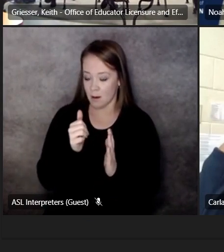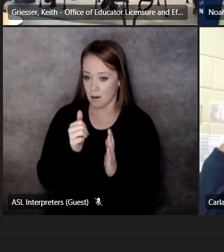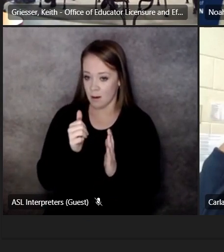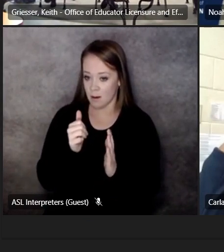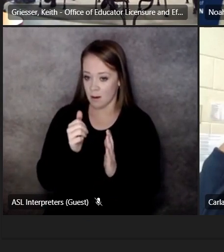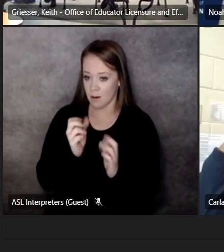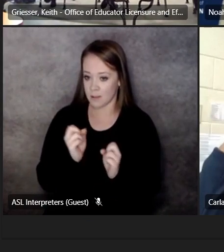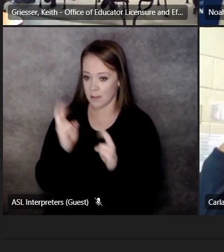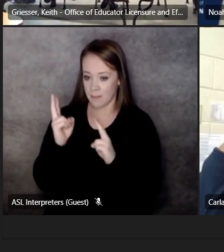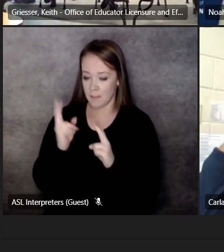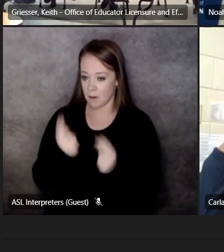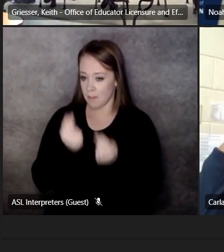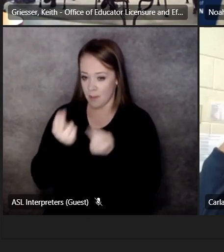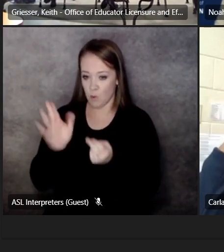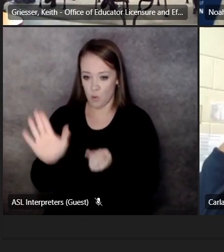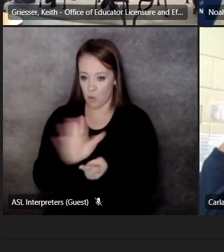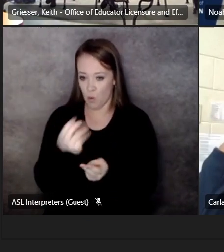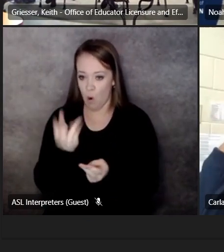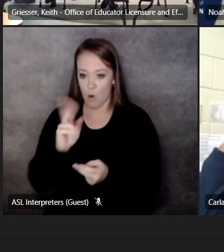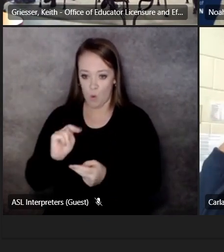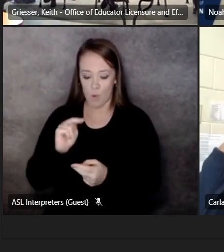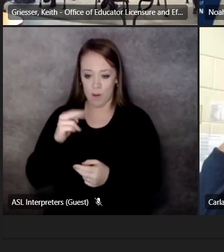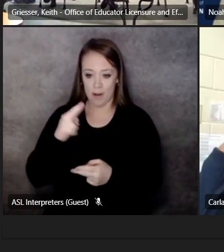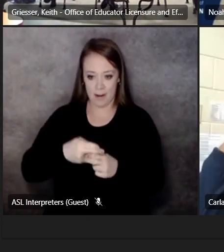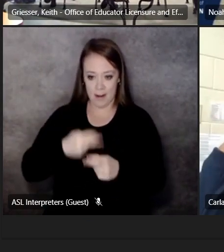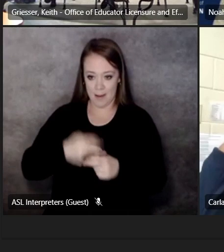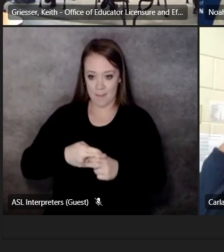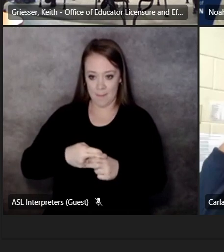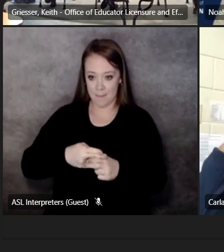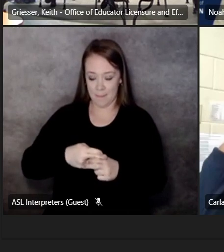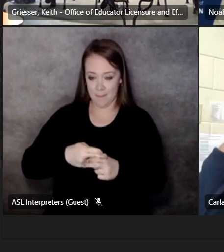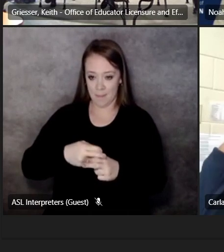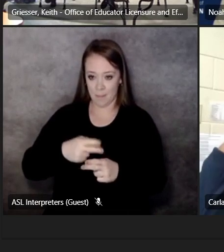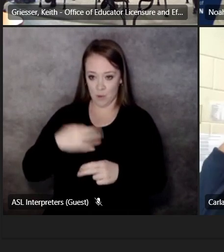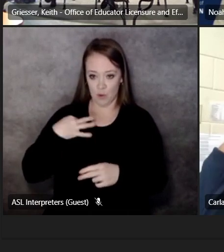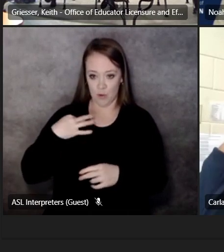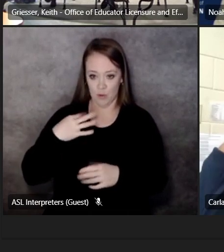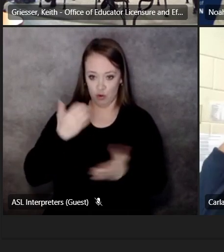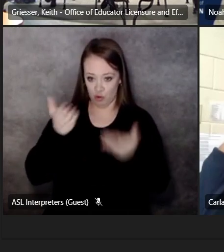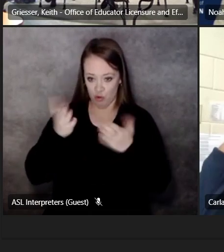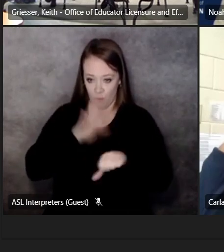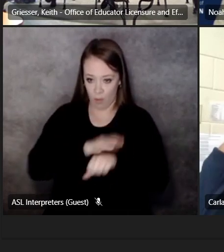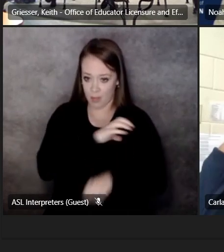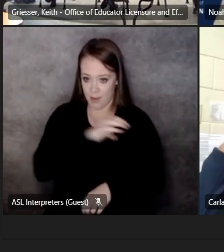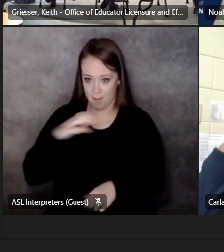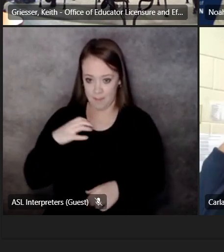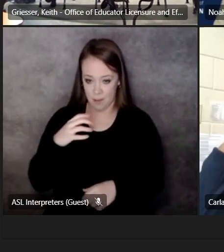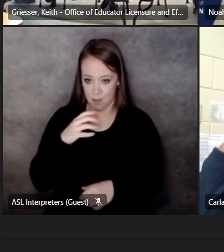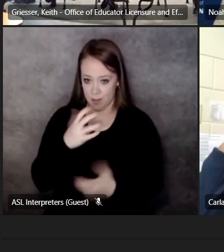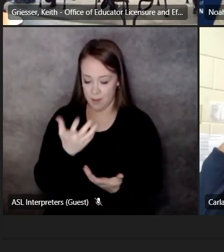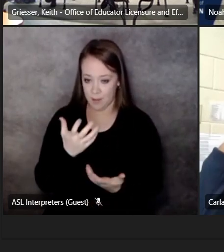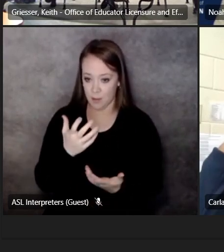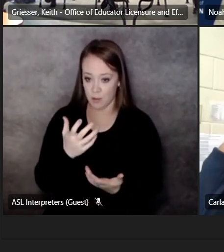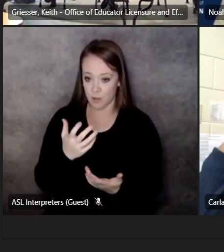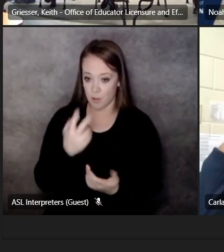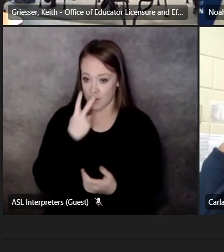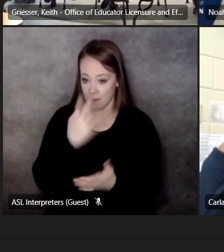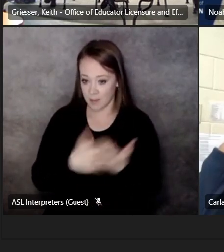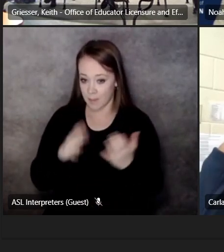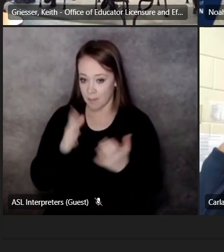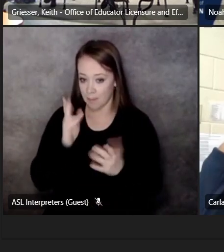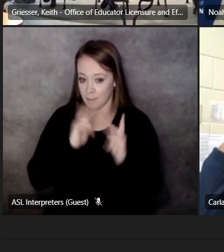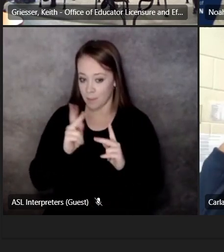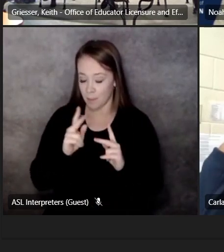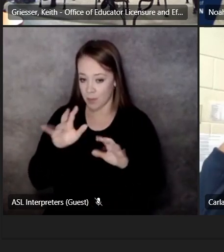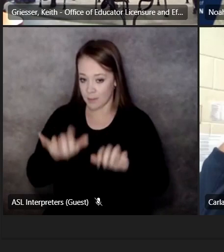committee. But if you did not apply and are interested, please go ahead. And I see some people are putting their names in the chat. You can also